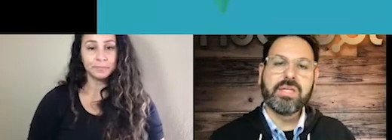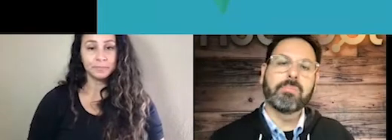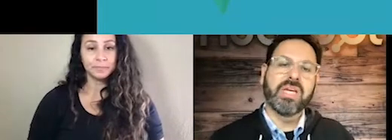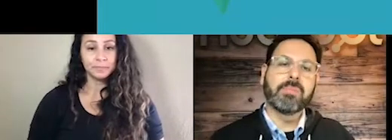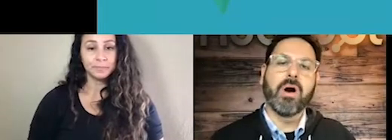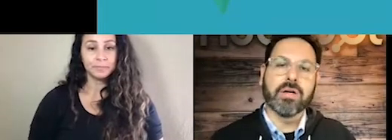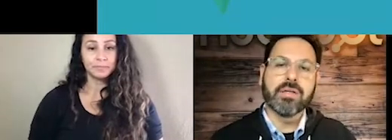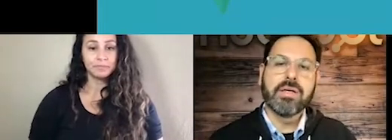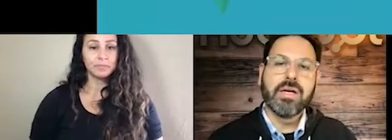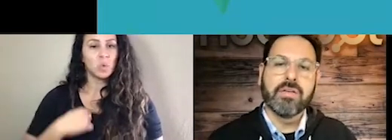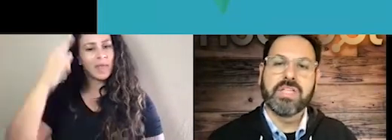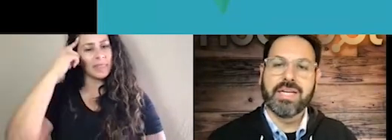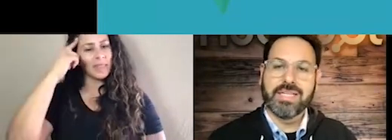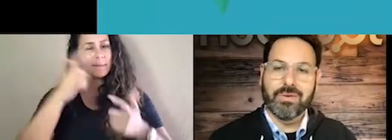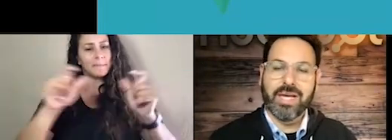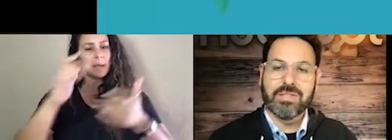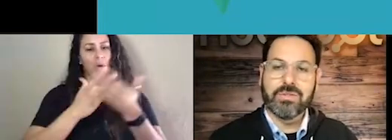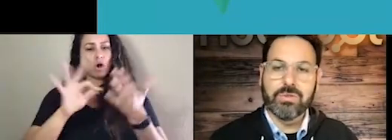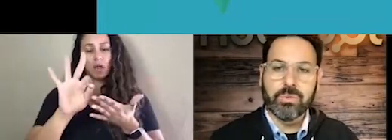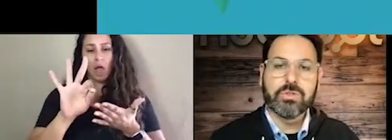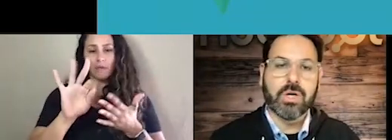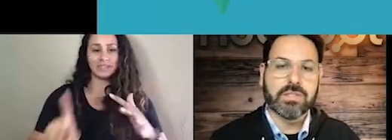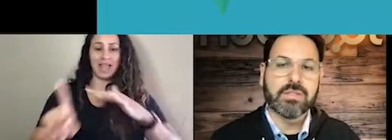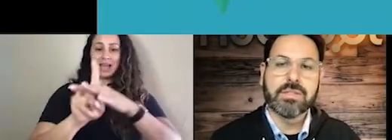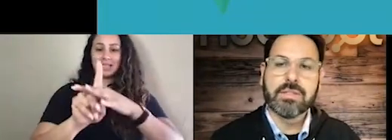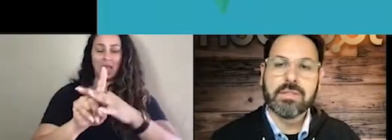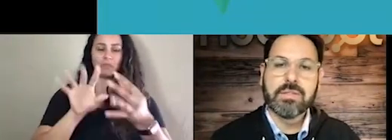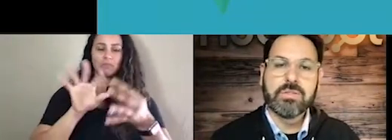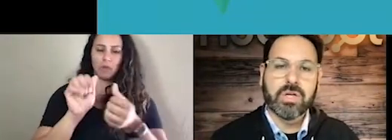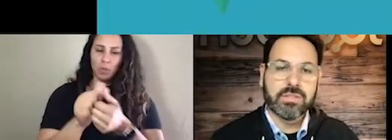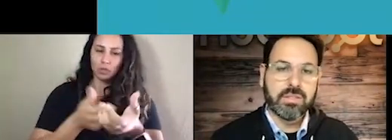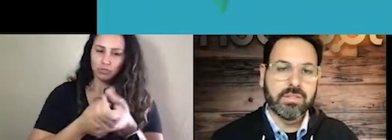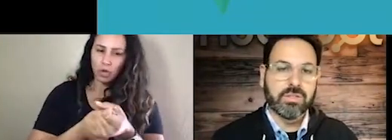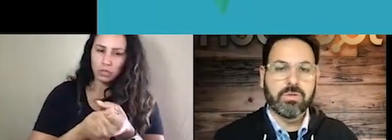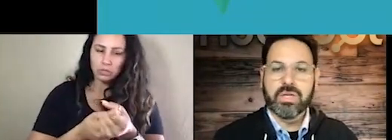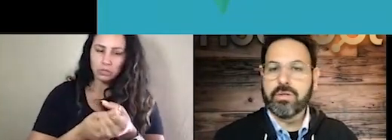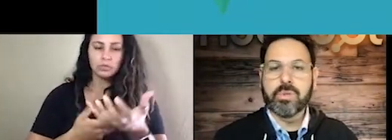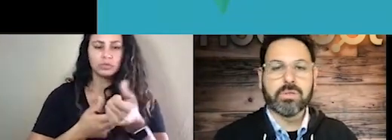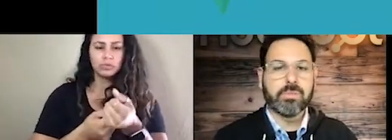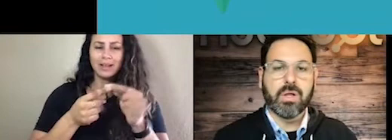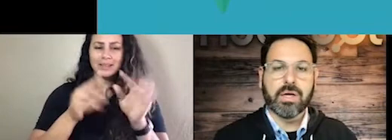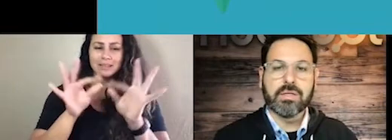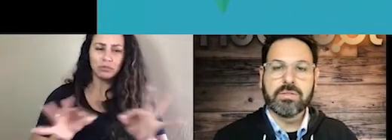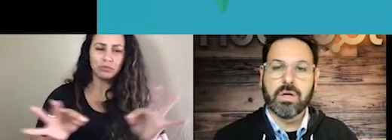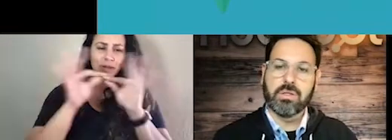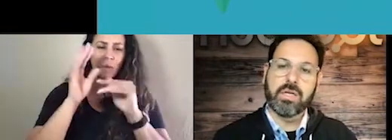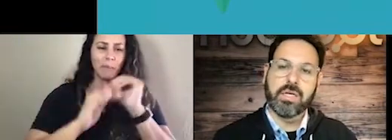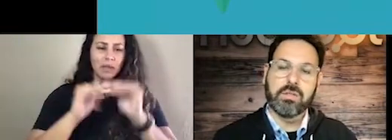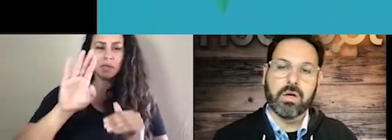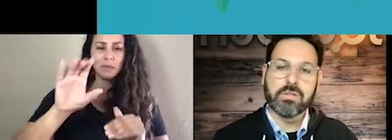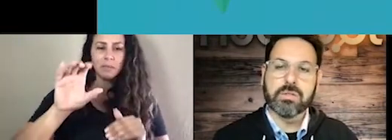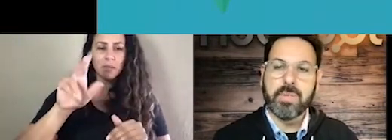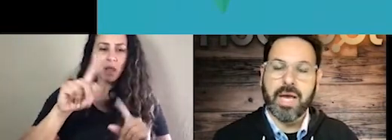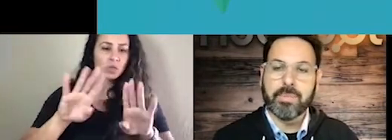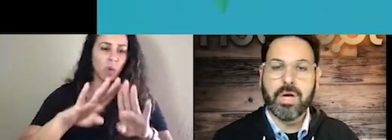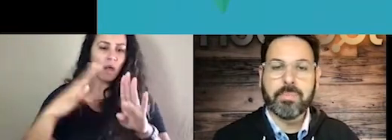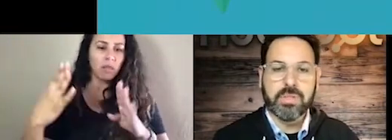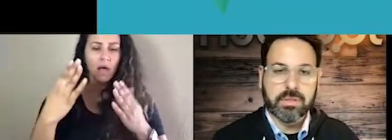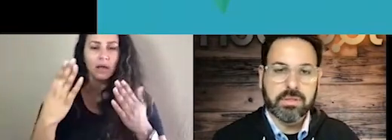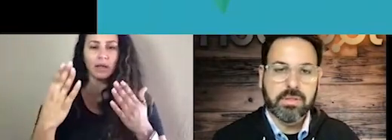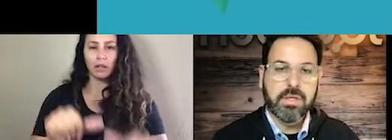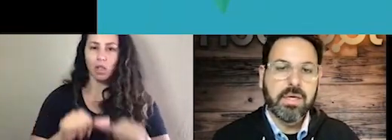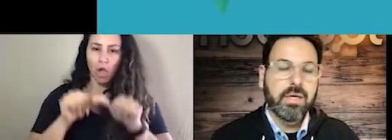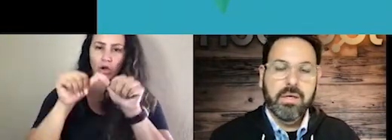We think a big part of standing out has to do with trust. Trust is a critical building block to unlocking long-term app